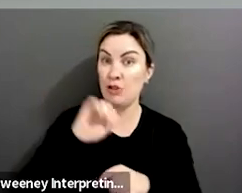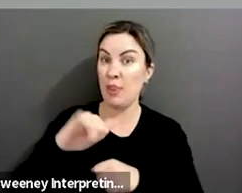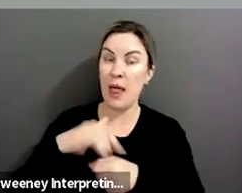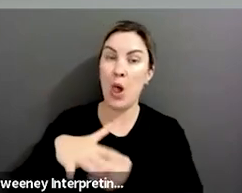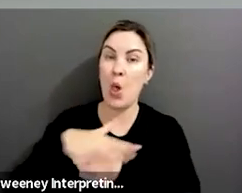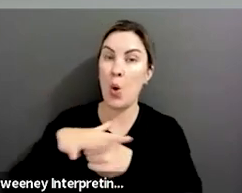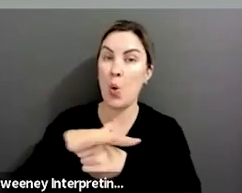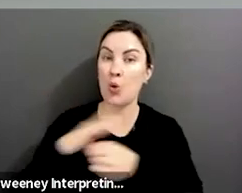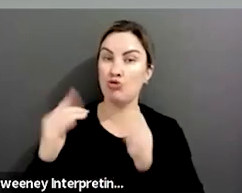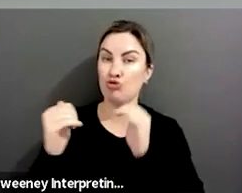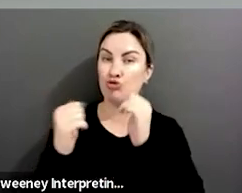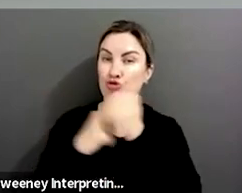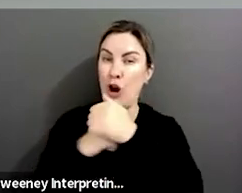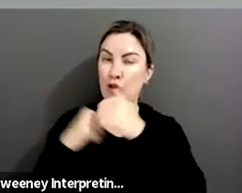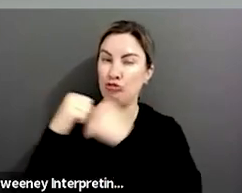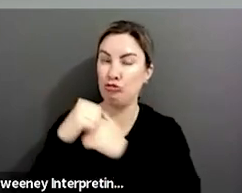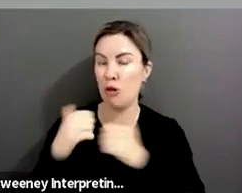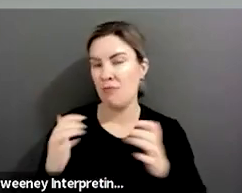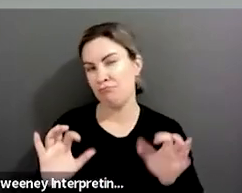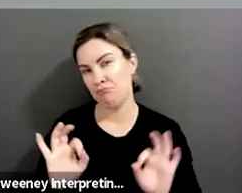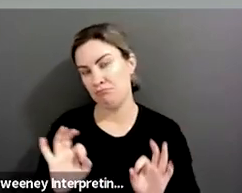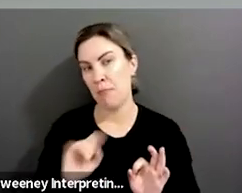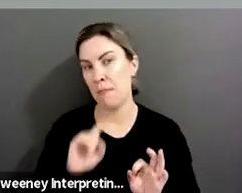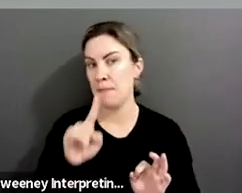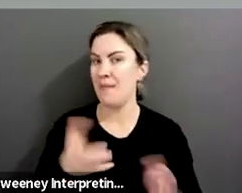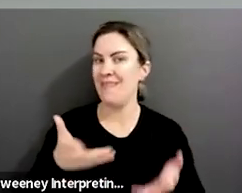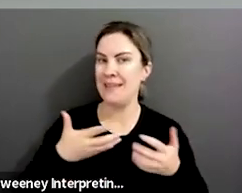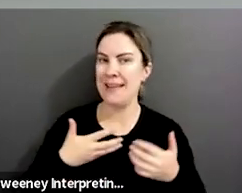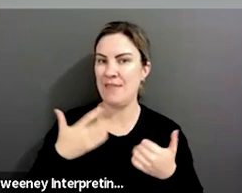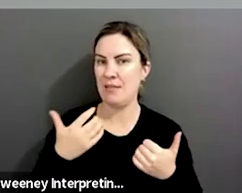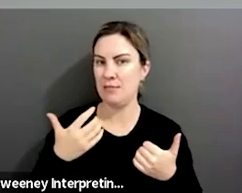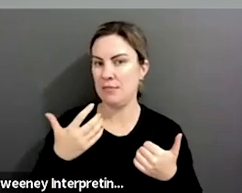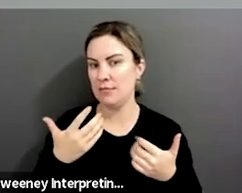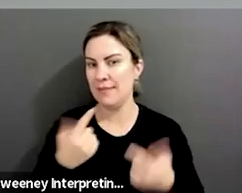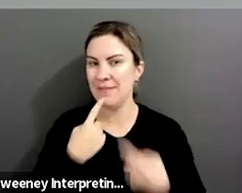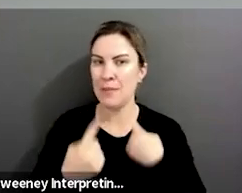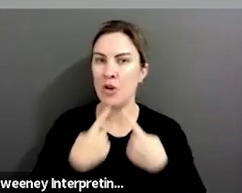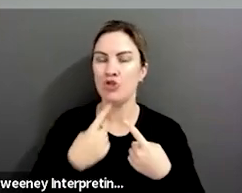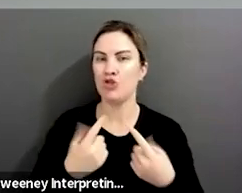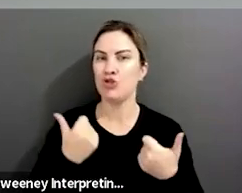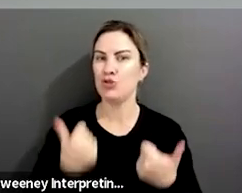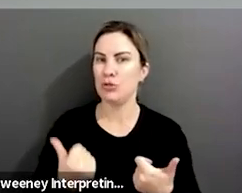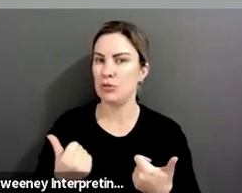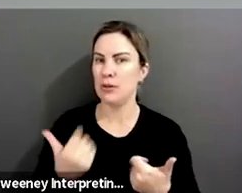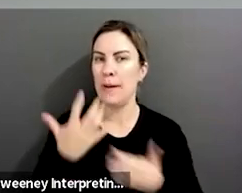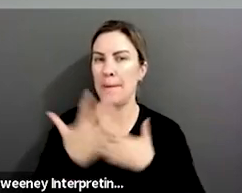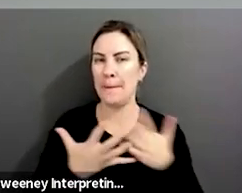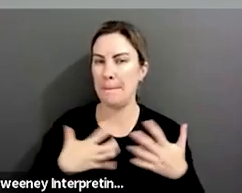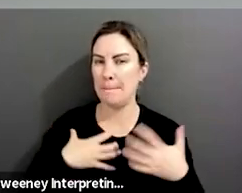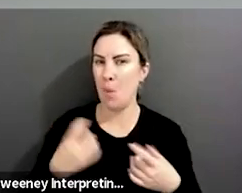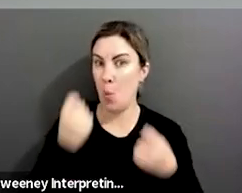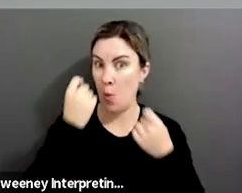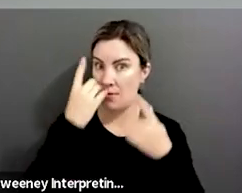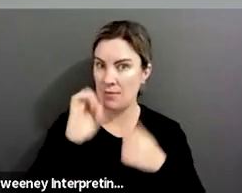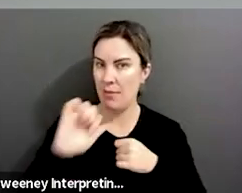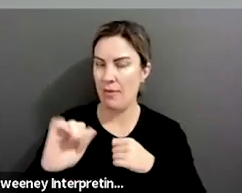has done is it gives us a fair bit of information, gives us a more acute understanding of those